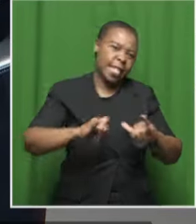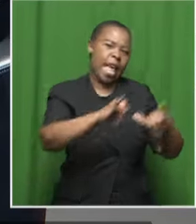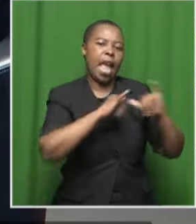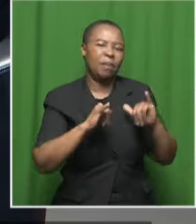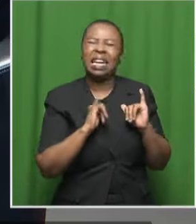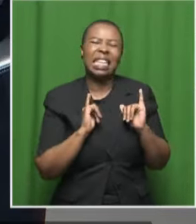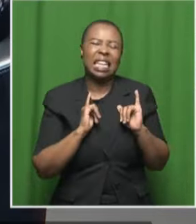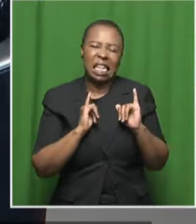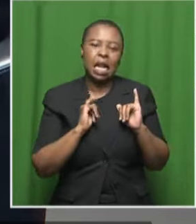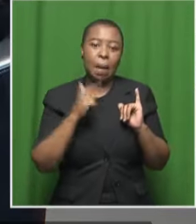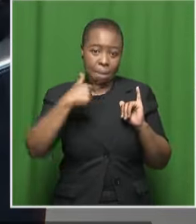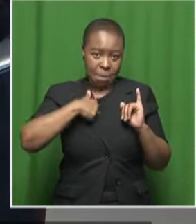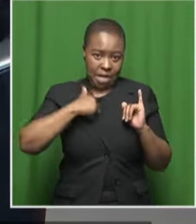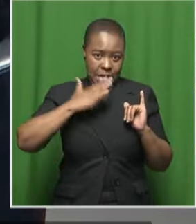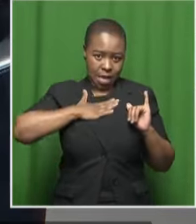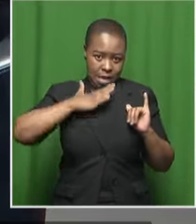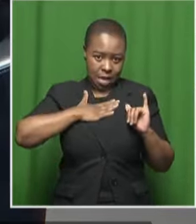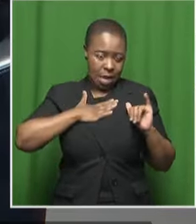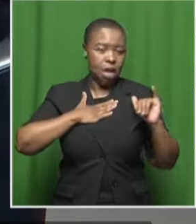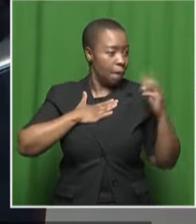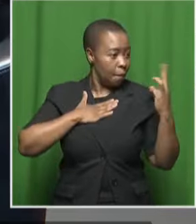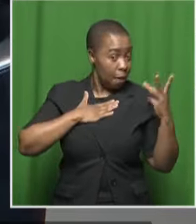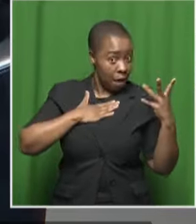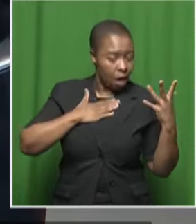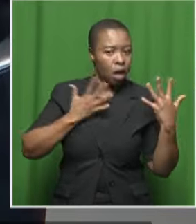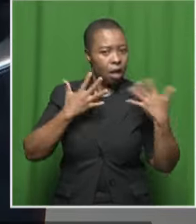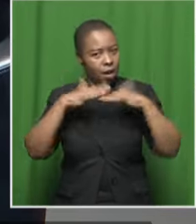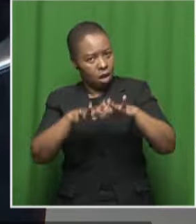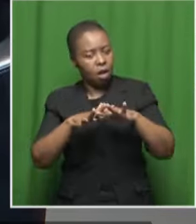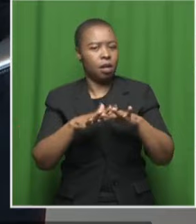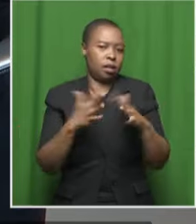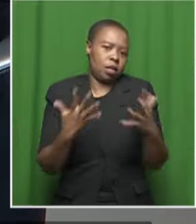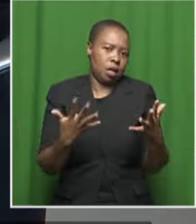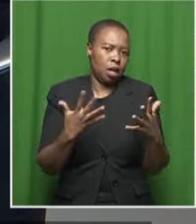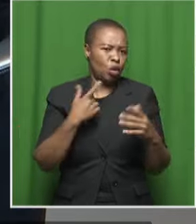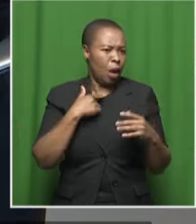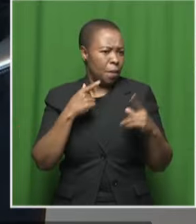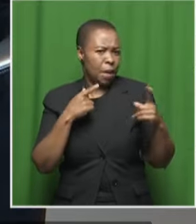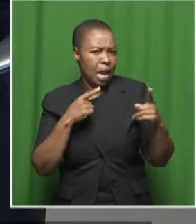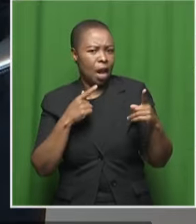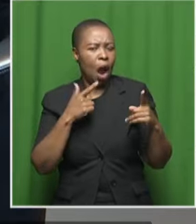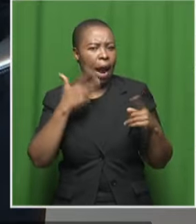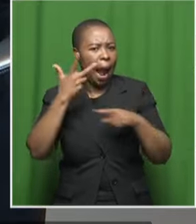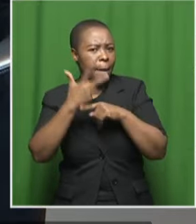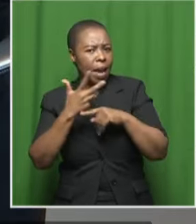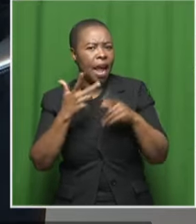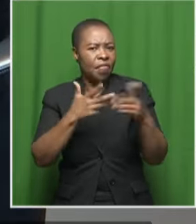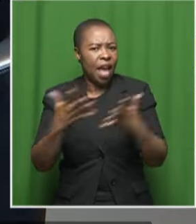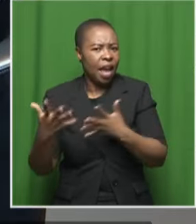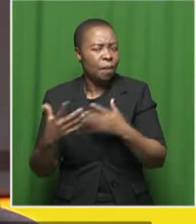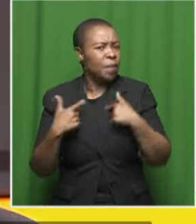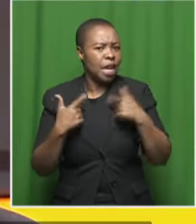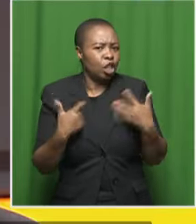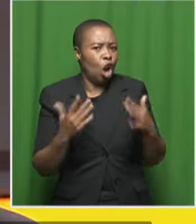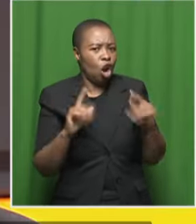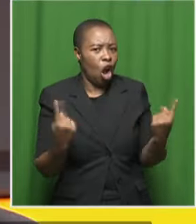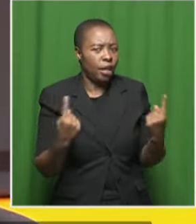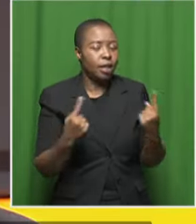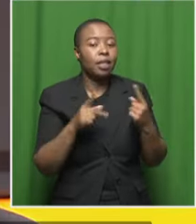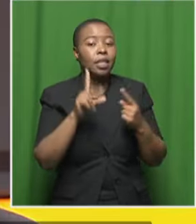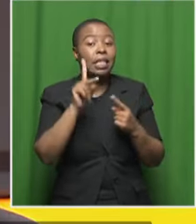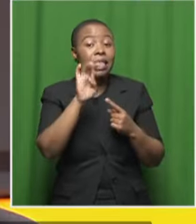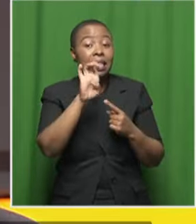were just saying, right? If Dee has a camera and this and this and this, it means I can't even get started. Right? Mm-hmm. Dee is